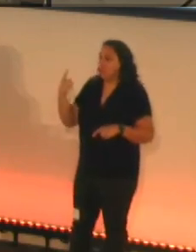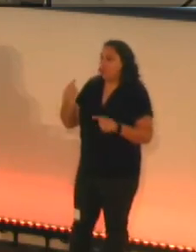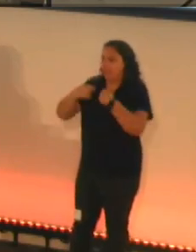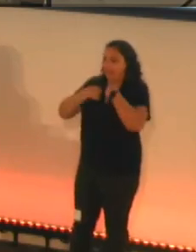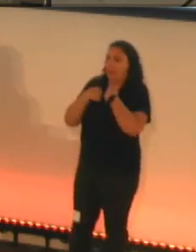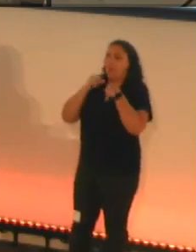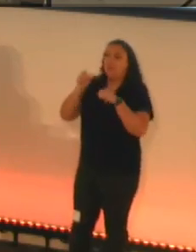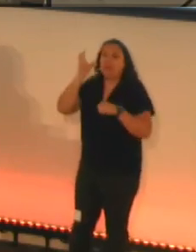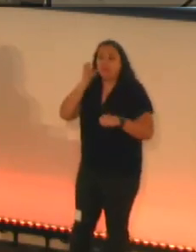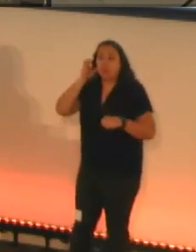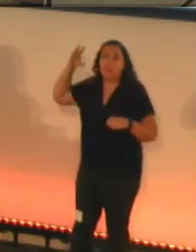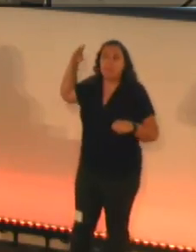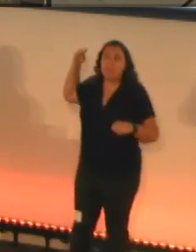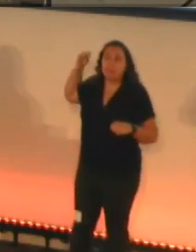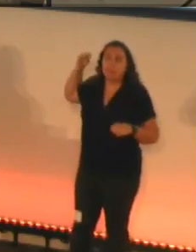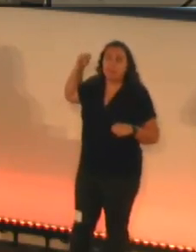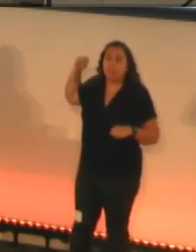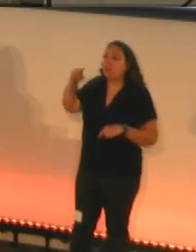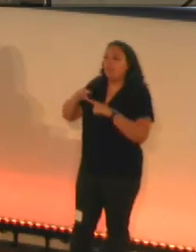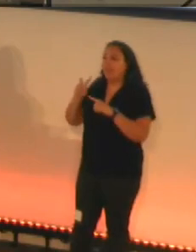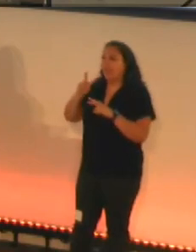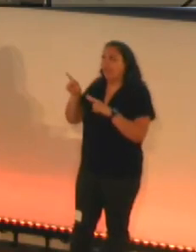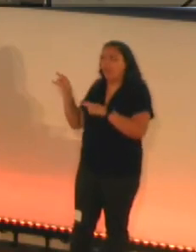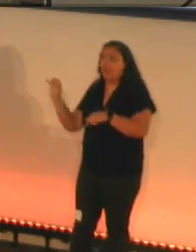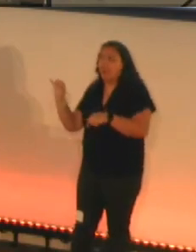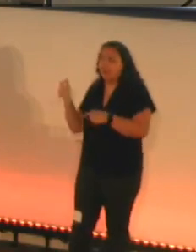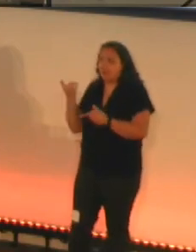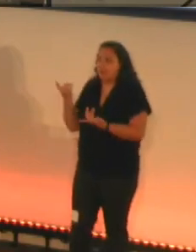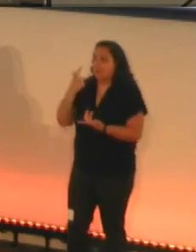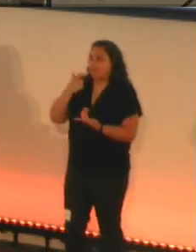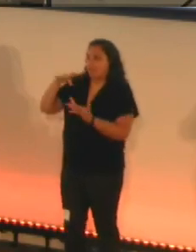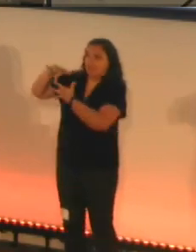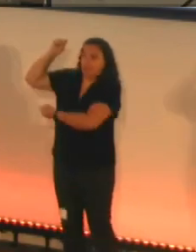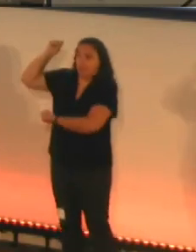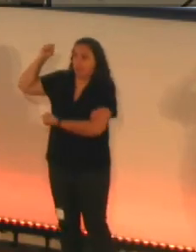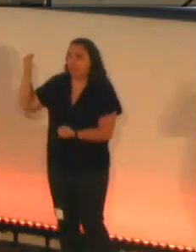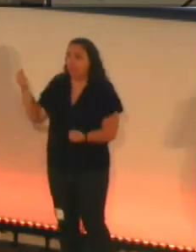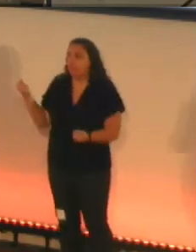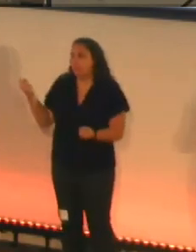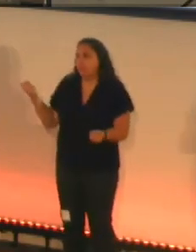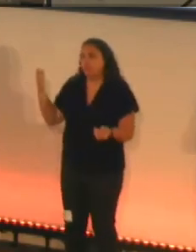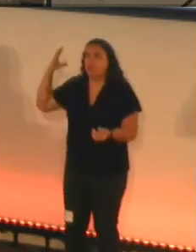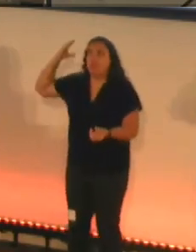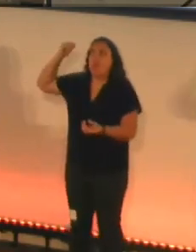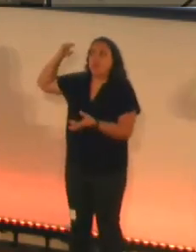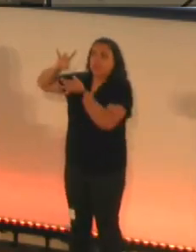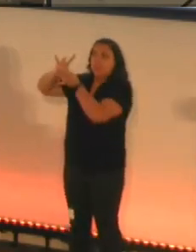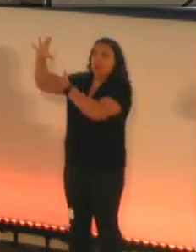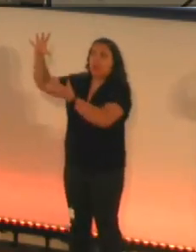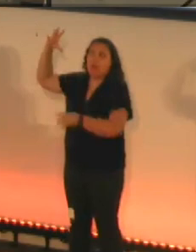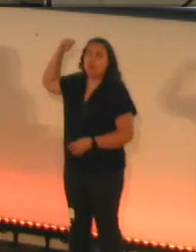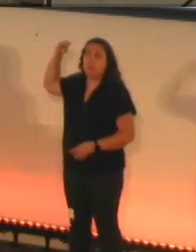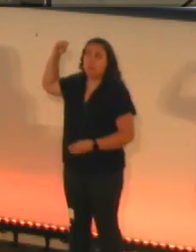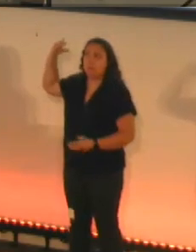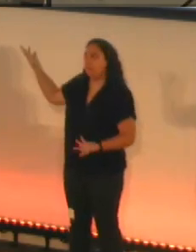hear, and they wouldn't have to look at it, I guess you would say, either, because it's completely invisible. It's just a disembodied voice that's with them.